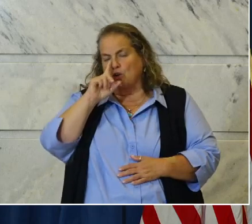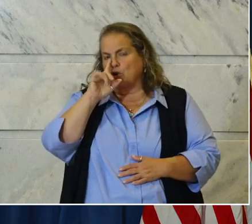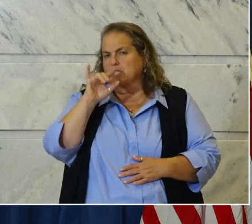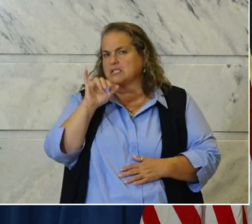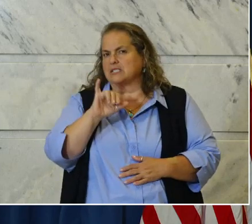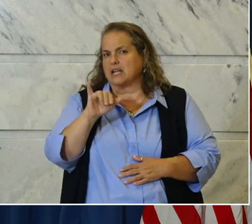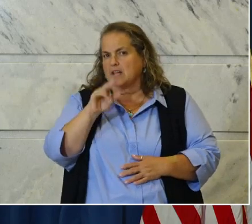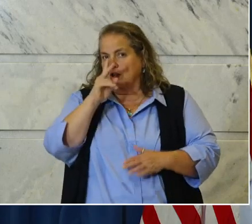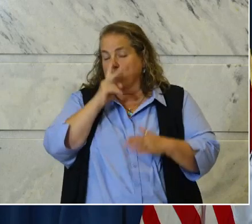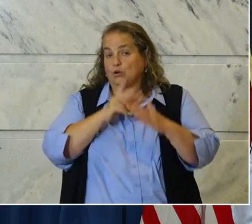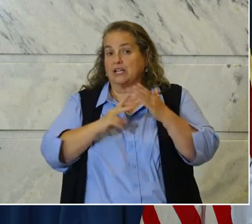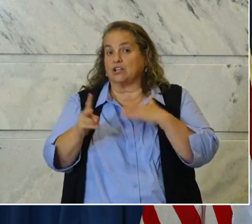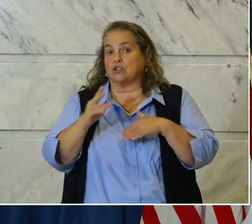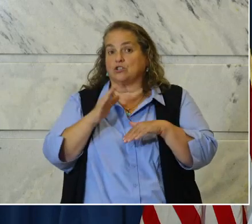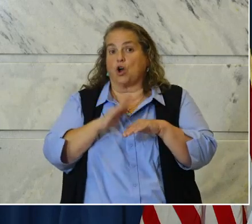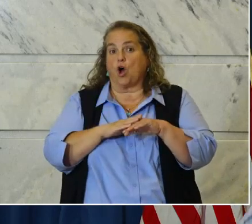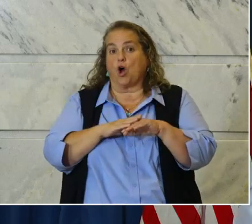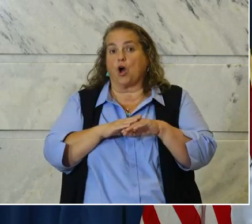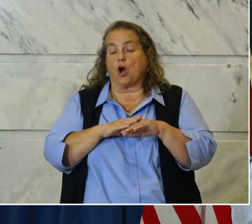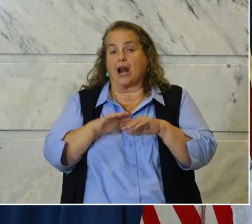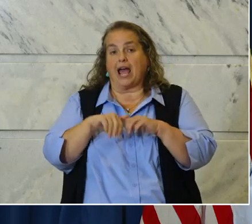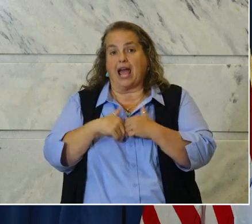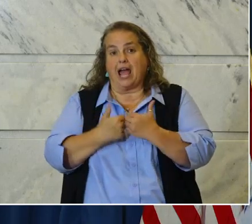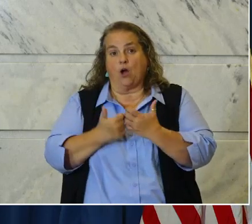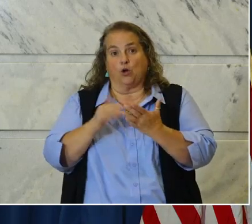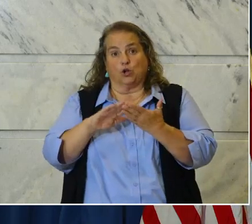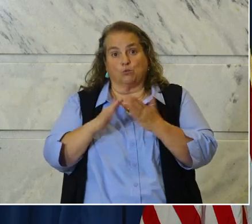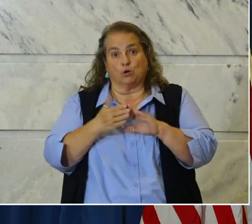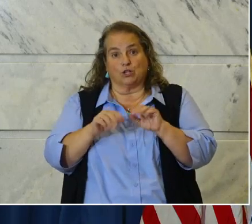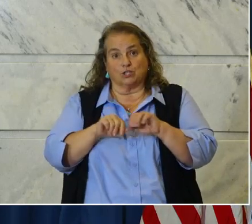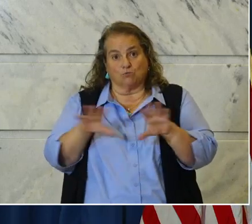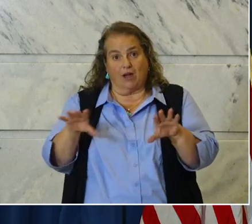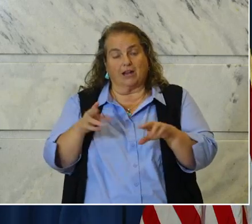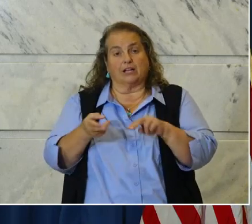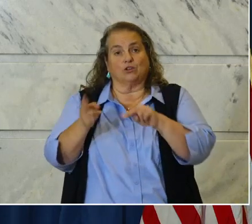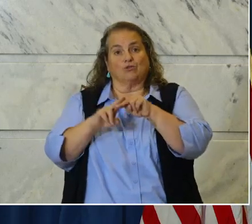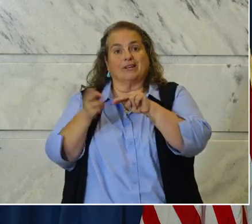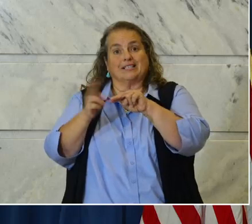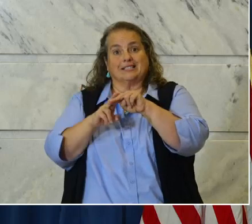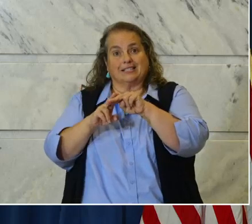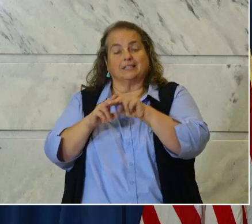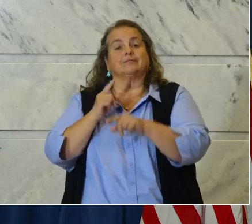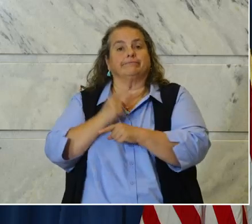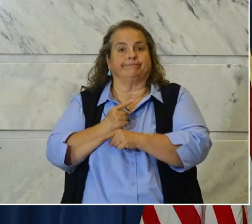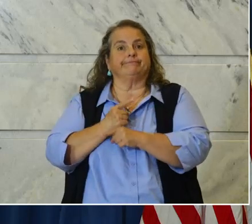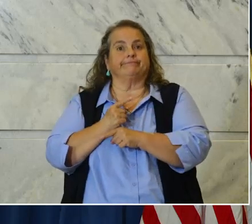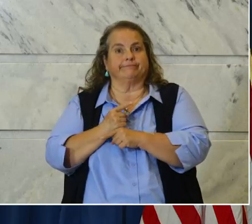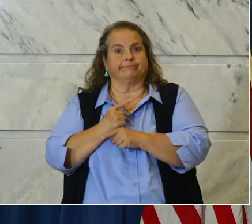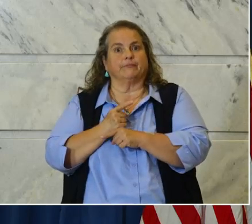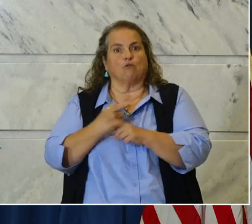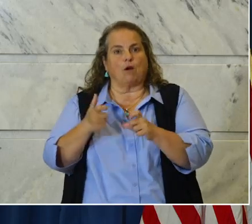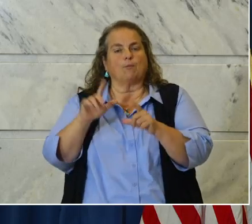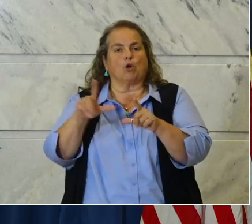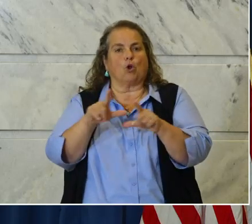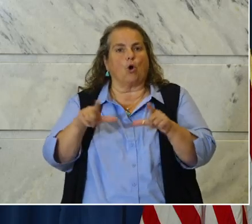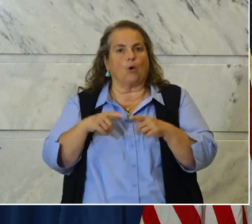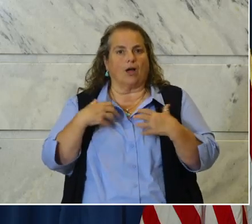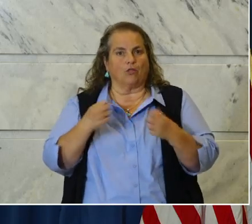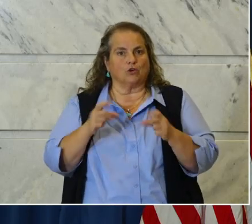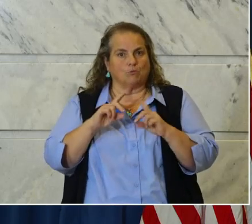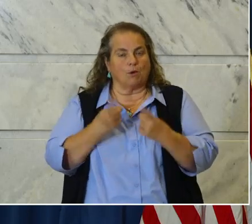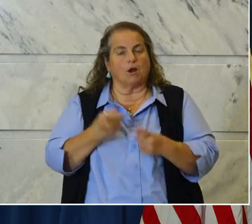the predictions on how the community spread was increasing were right from their local health department.